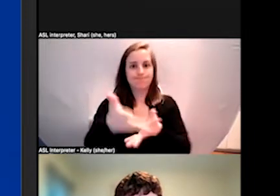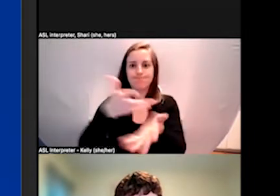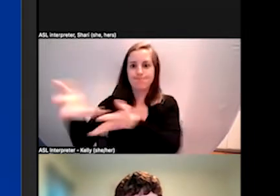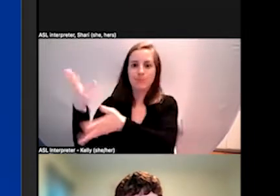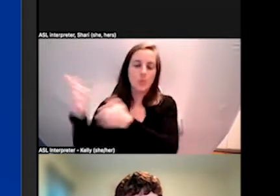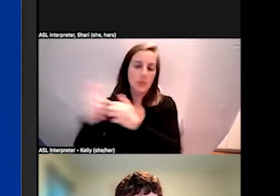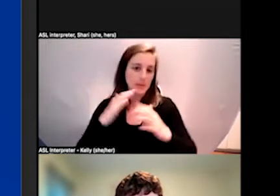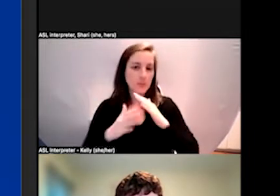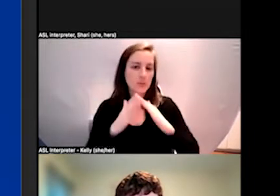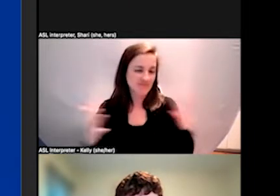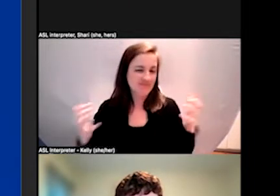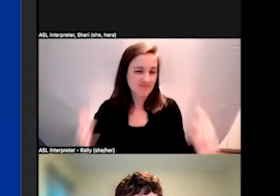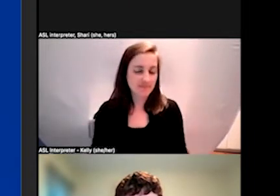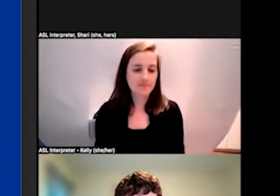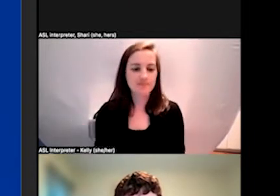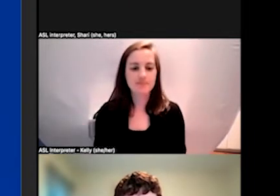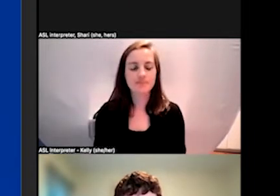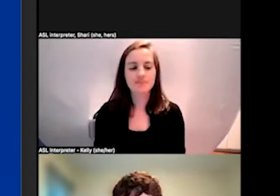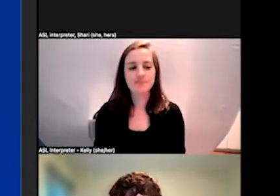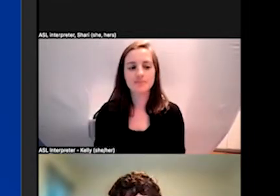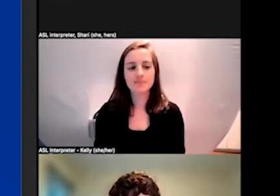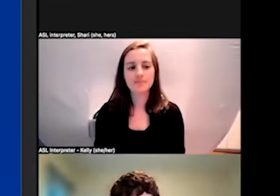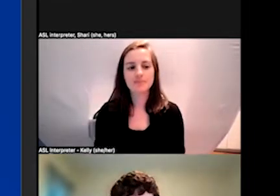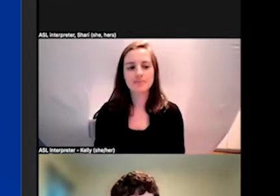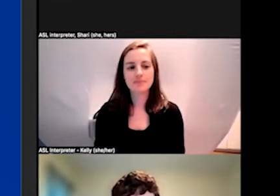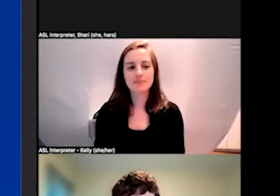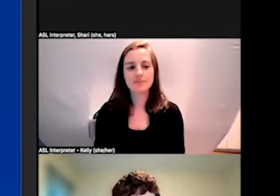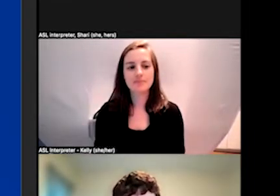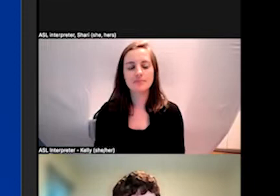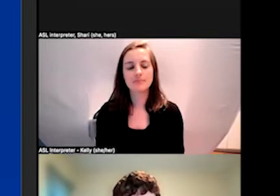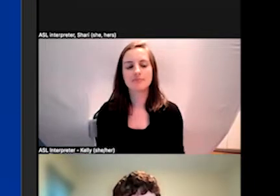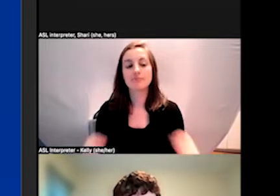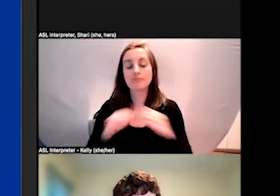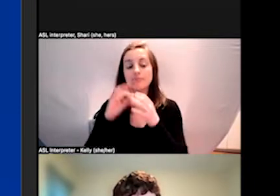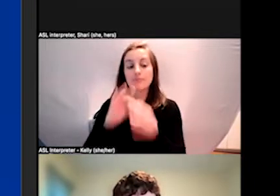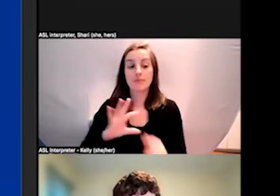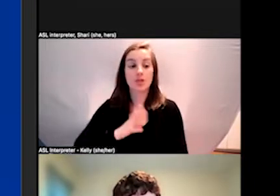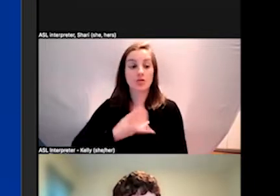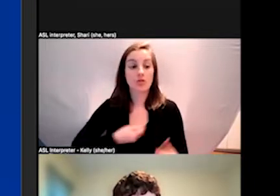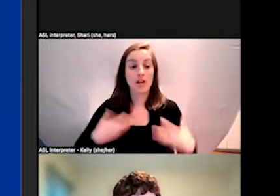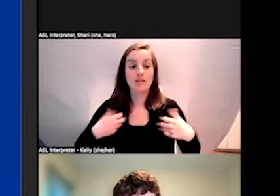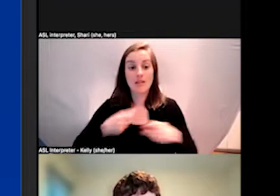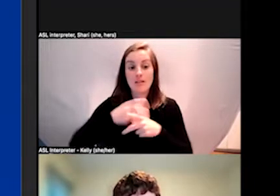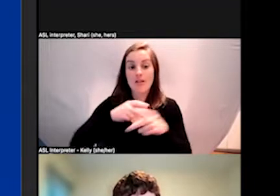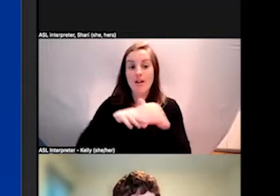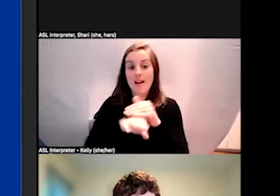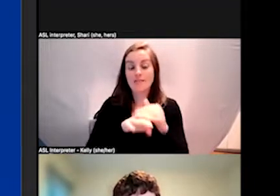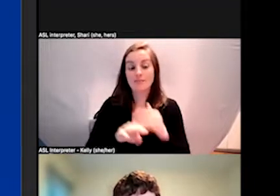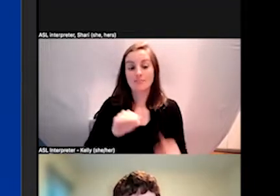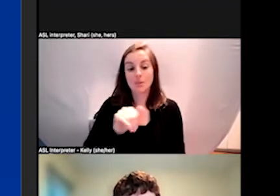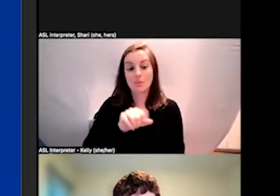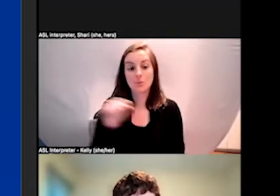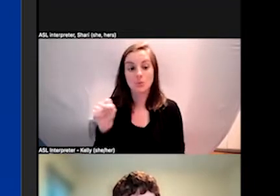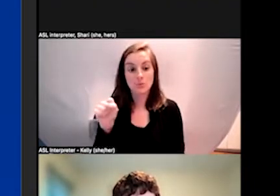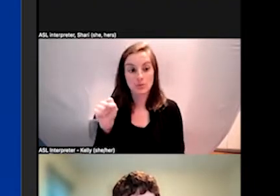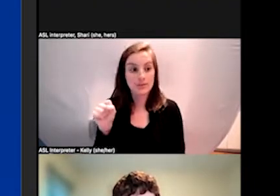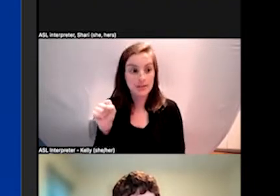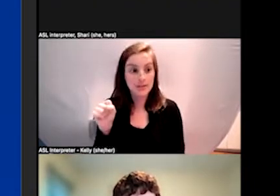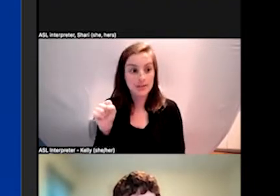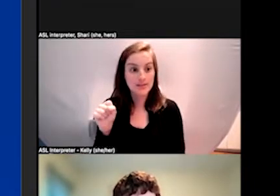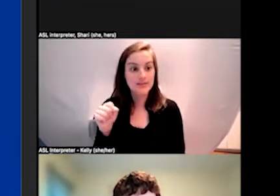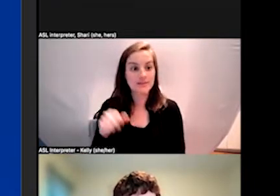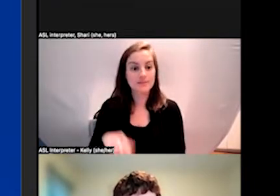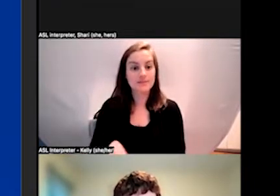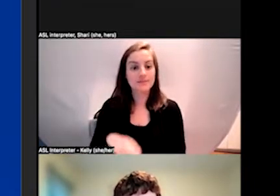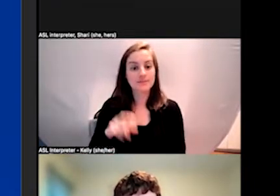And more on Trans Healthcare Access Massachusetts. So Nick Tompkins Hughes, they are one of our steering